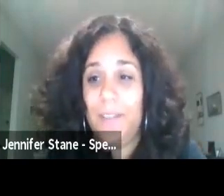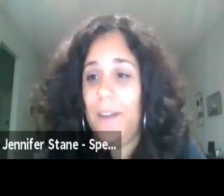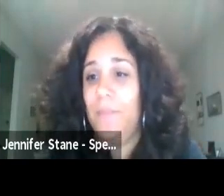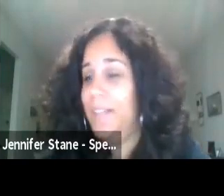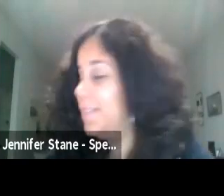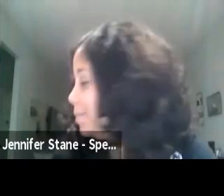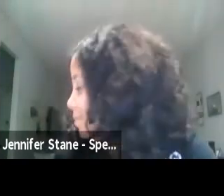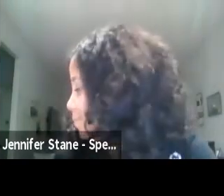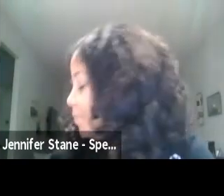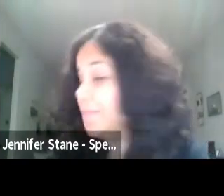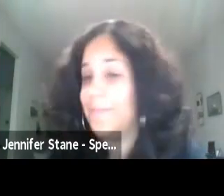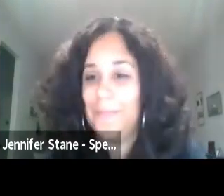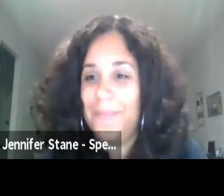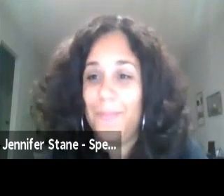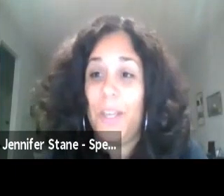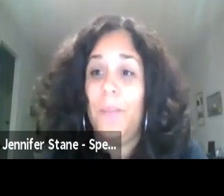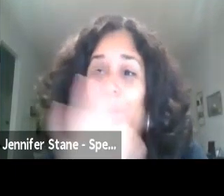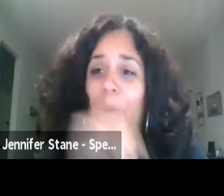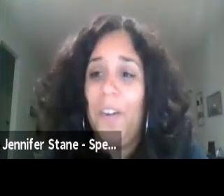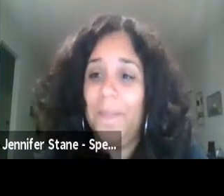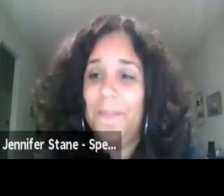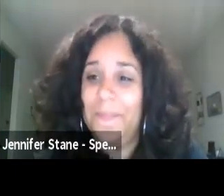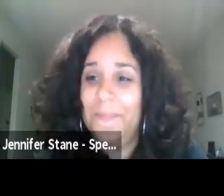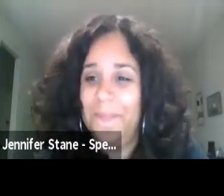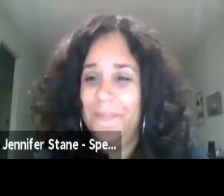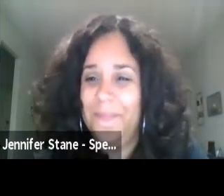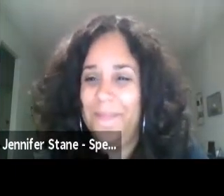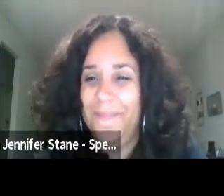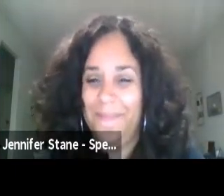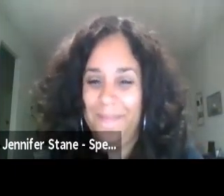Luna's guessing 5 minutes. She held up a whole paw.